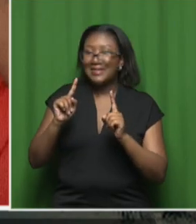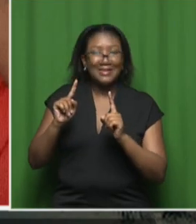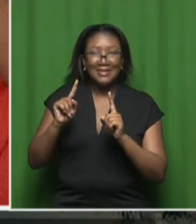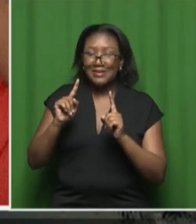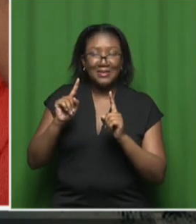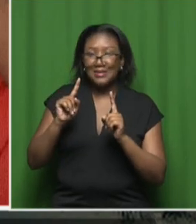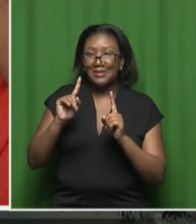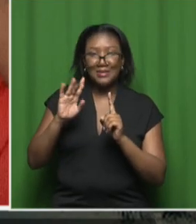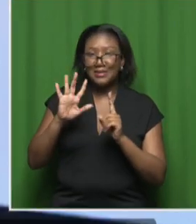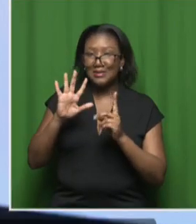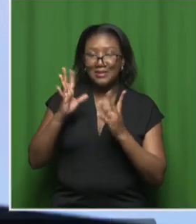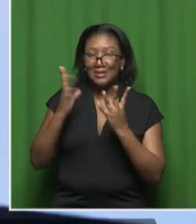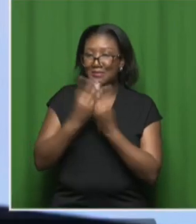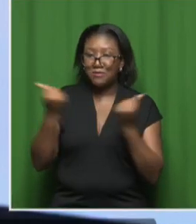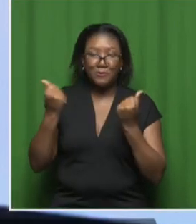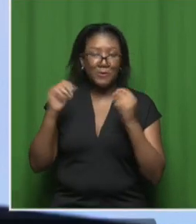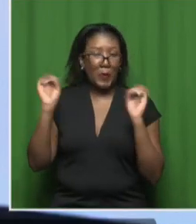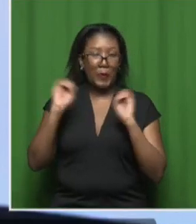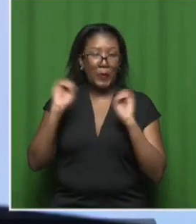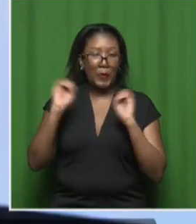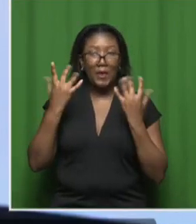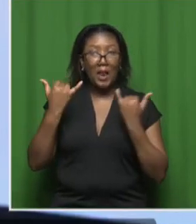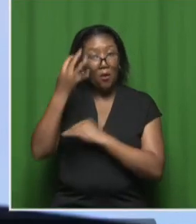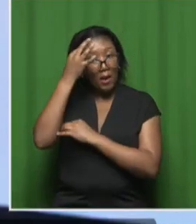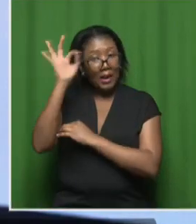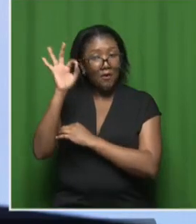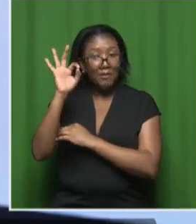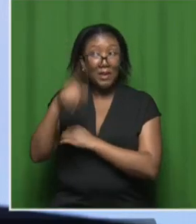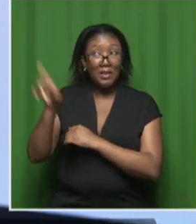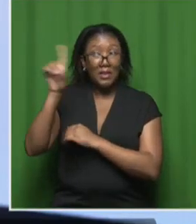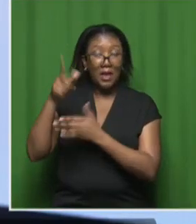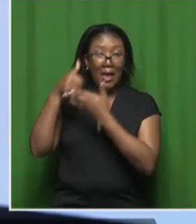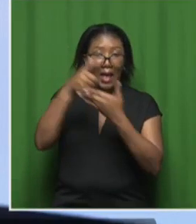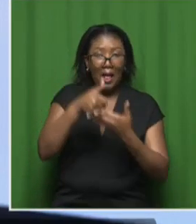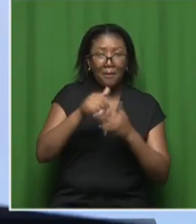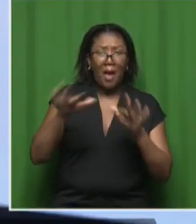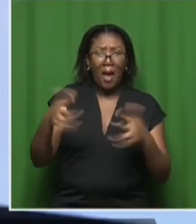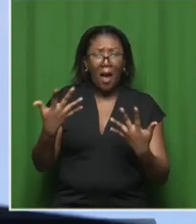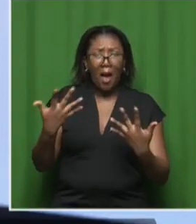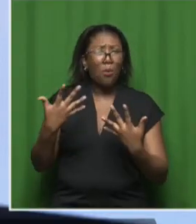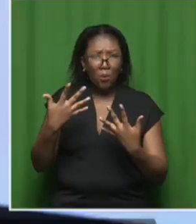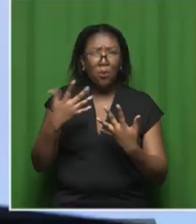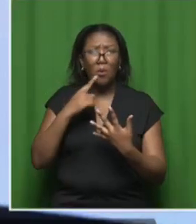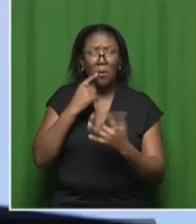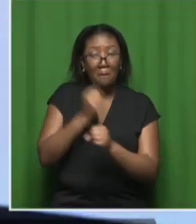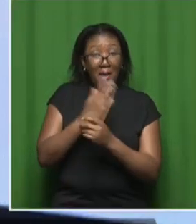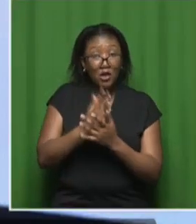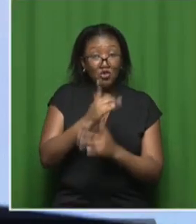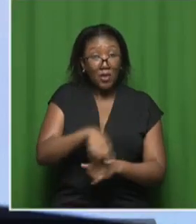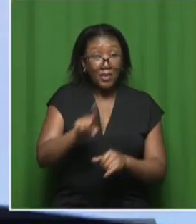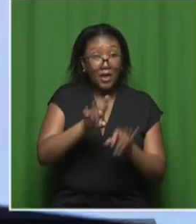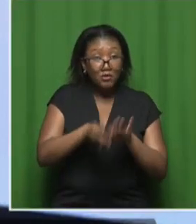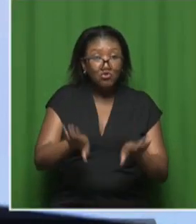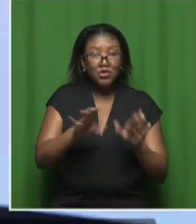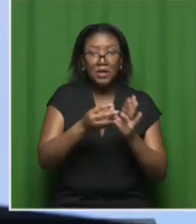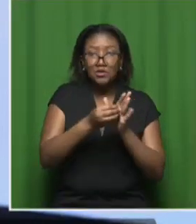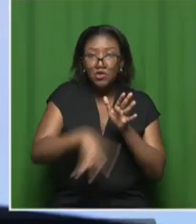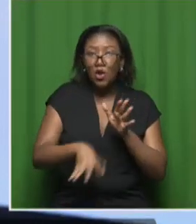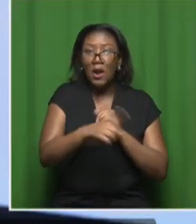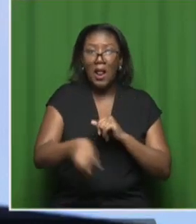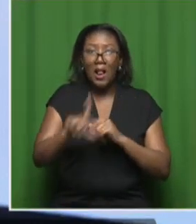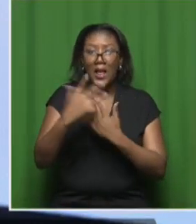dotted line. And having engaged government, how are operators and government stakeholders alike addressing safety concerns like overloading